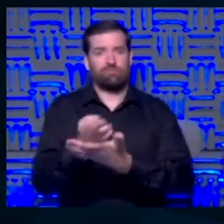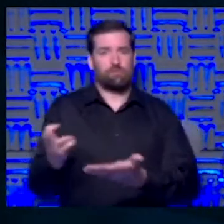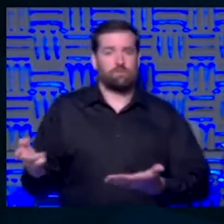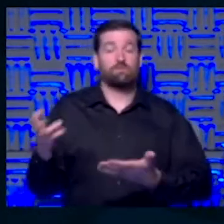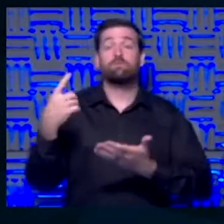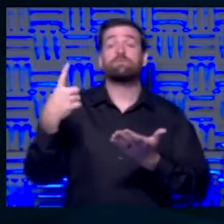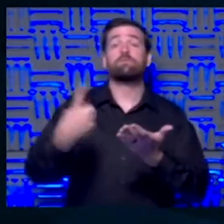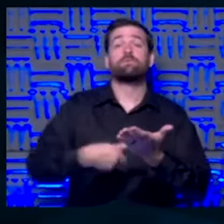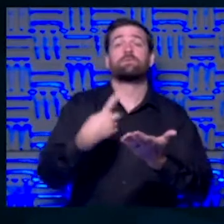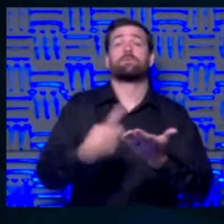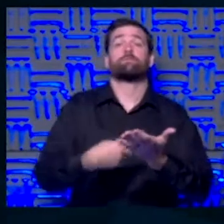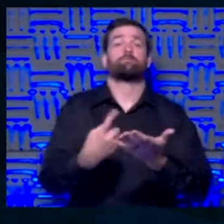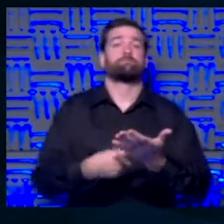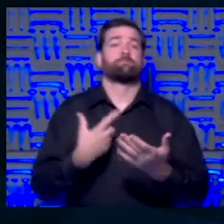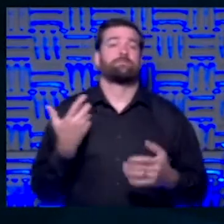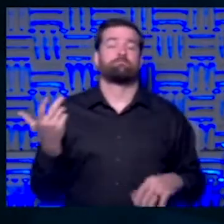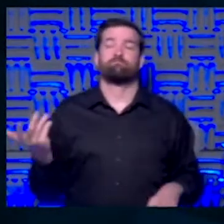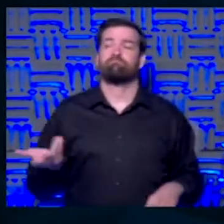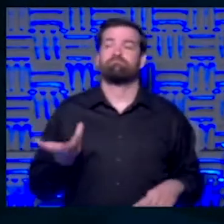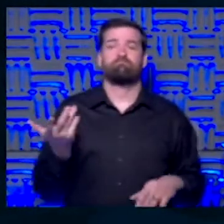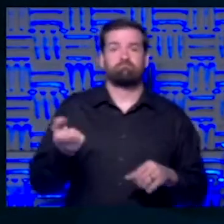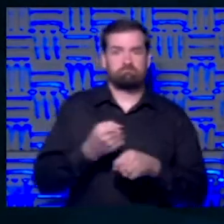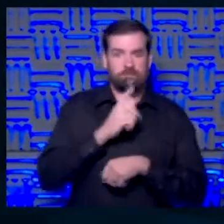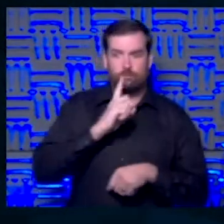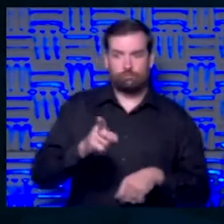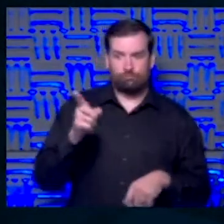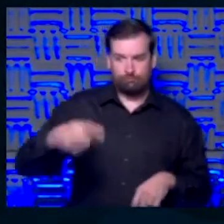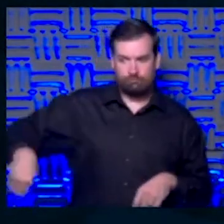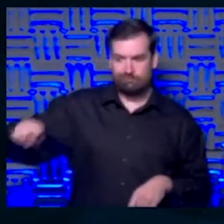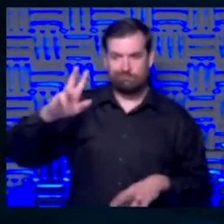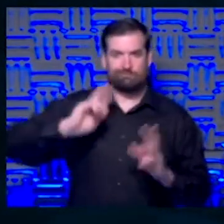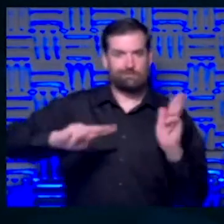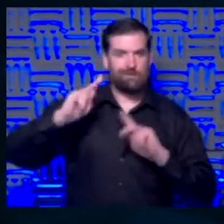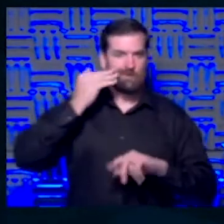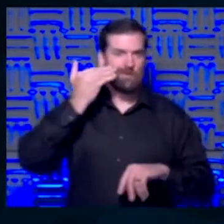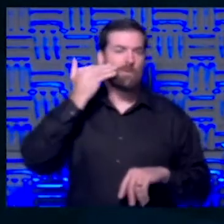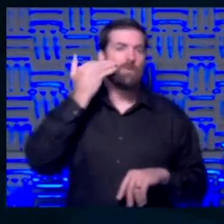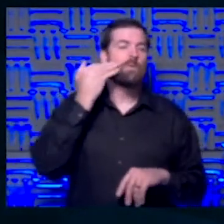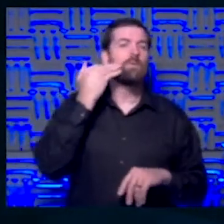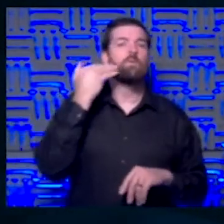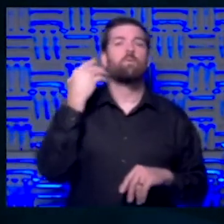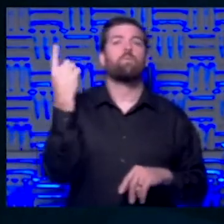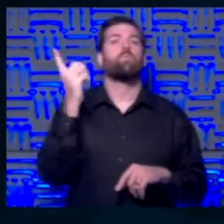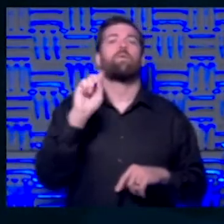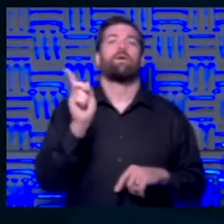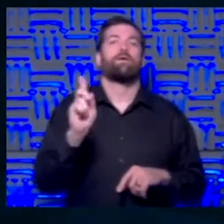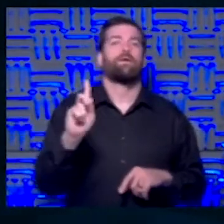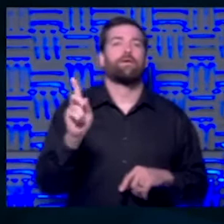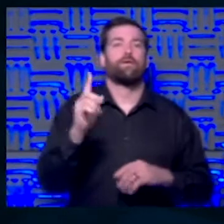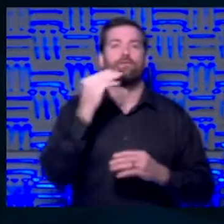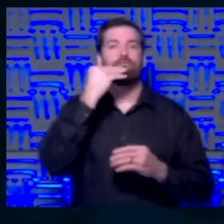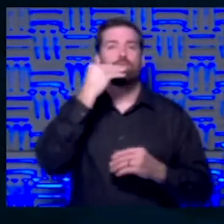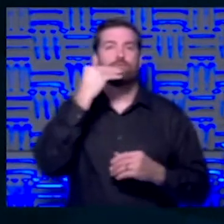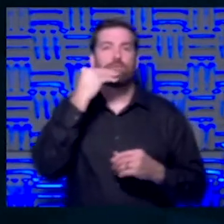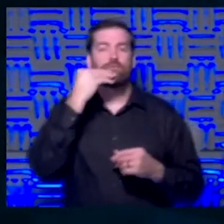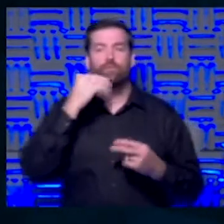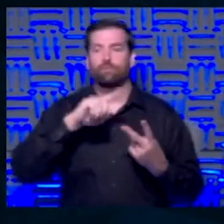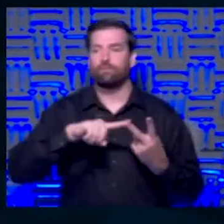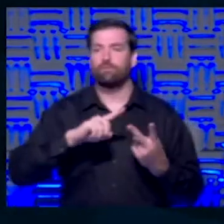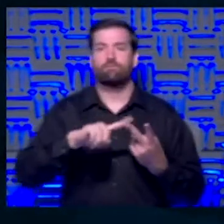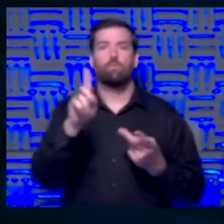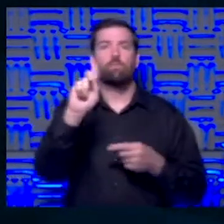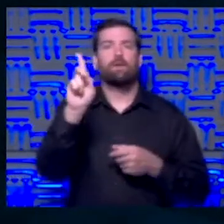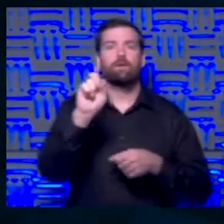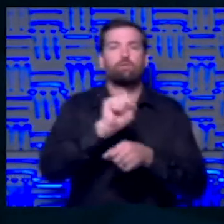sometimes it could be a matter of making sure that people know where they can go and get food, where employment